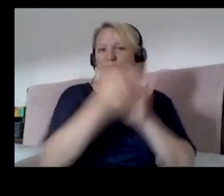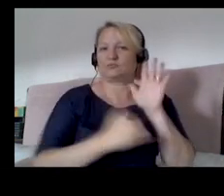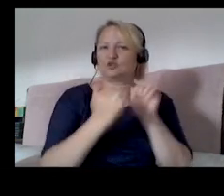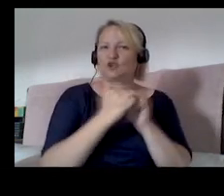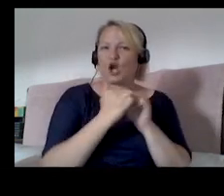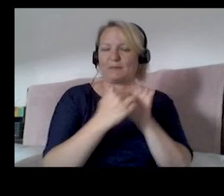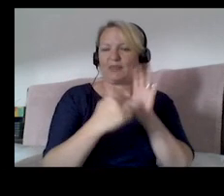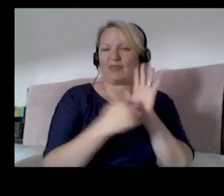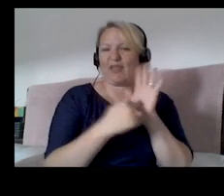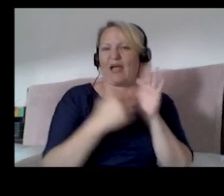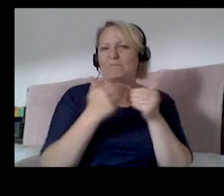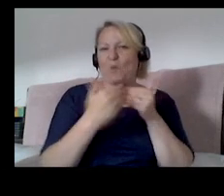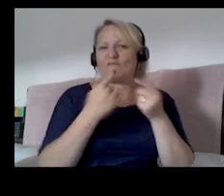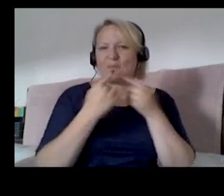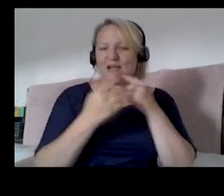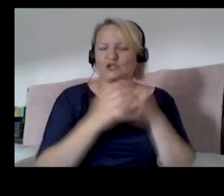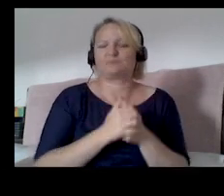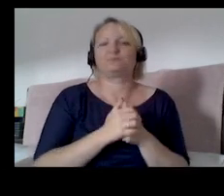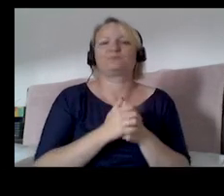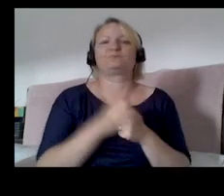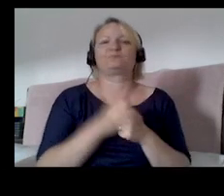website for more details.